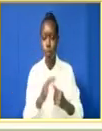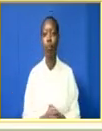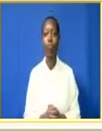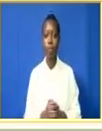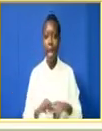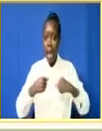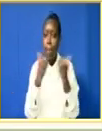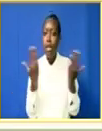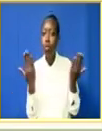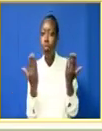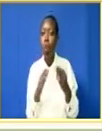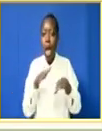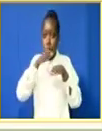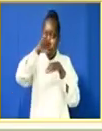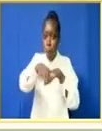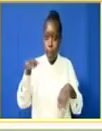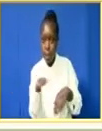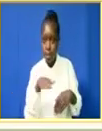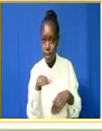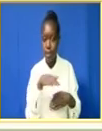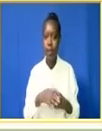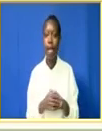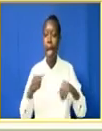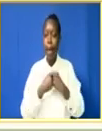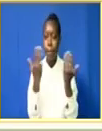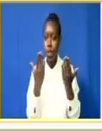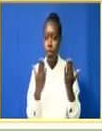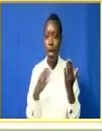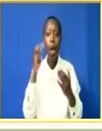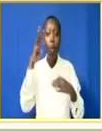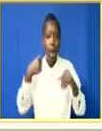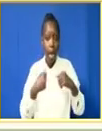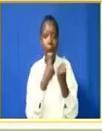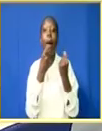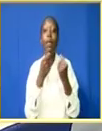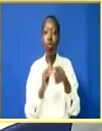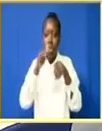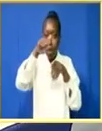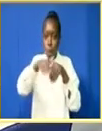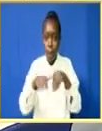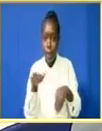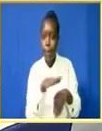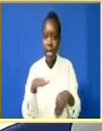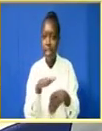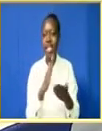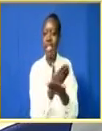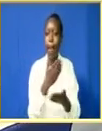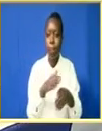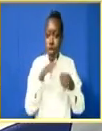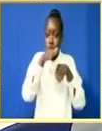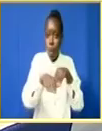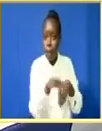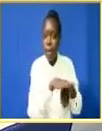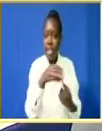slopy areas. Okay. This one occurs in the slopy areas. Mm-hmm. This one, yes, it will occur on the slopy areas, in some areas, that okay. is, especially when they